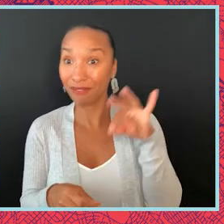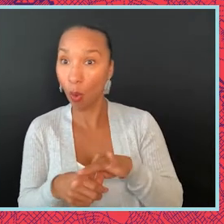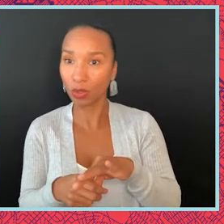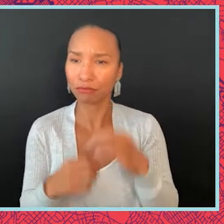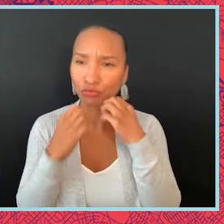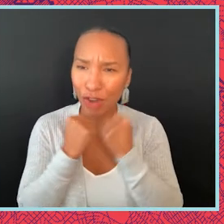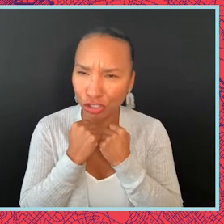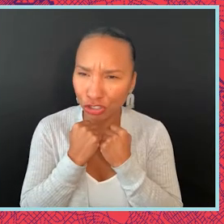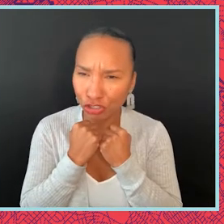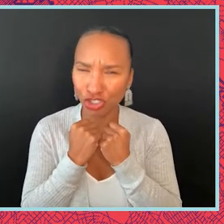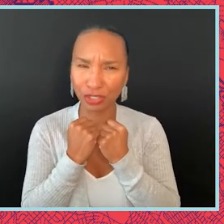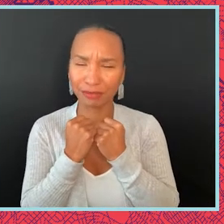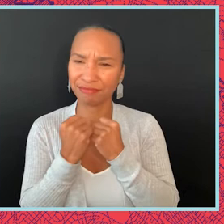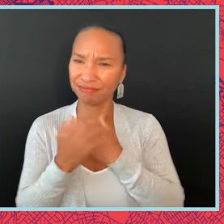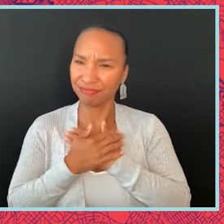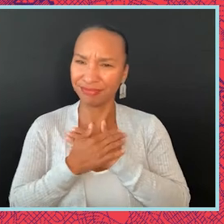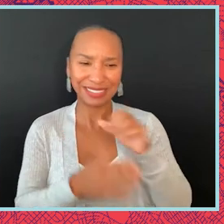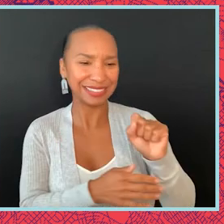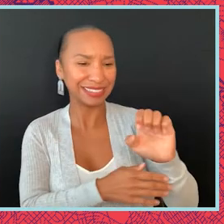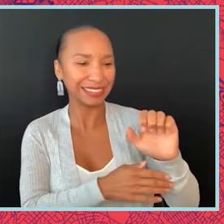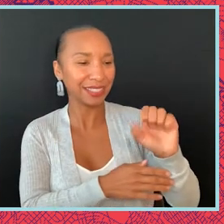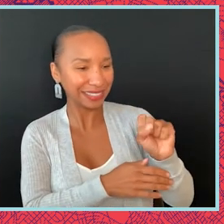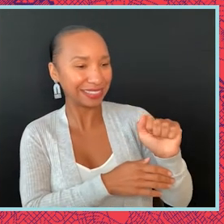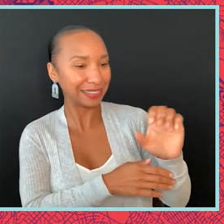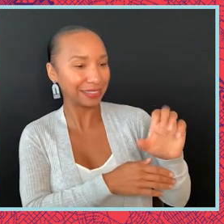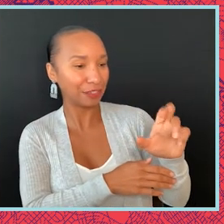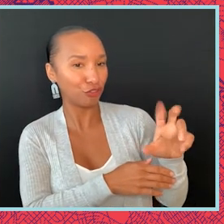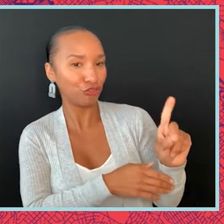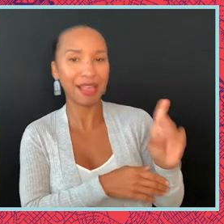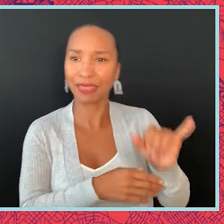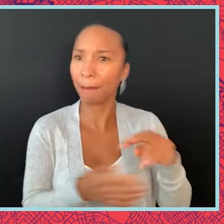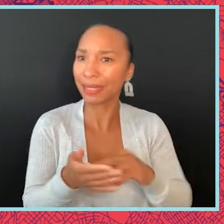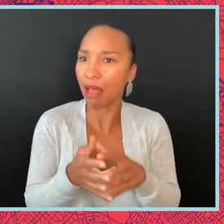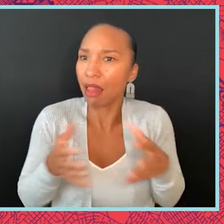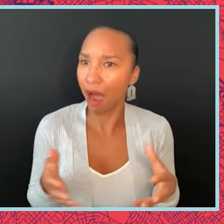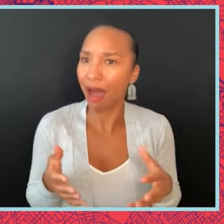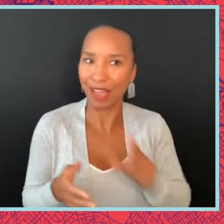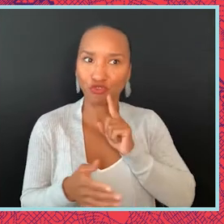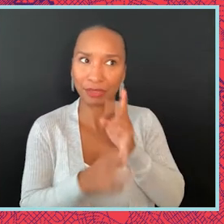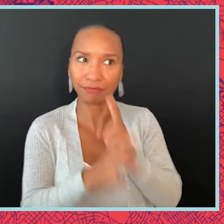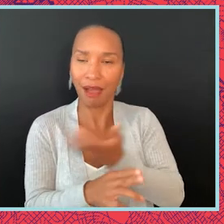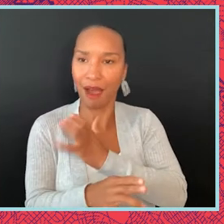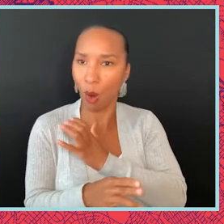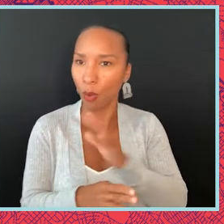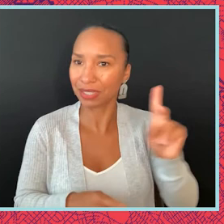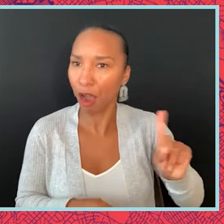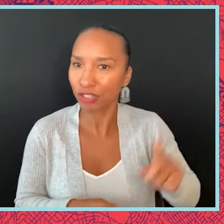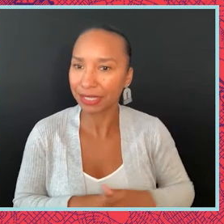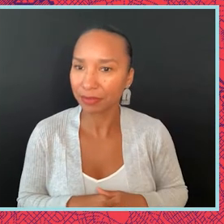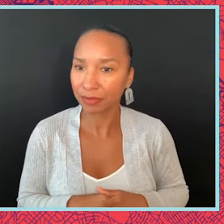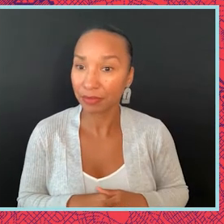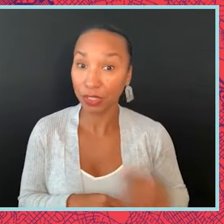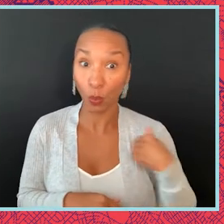our vote is precious, it's almost sacred. And that means a lot, and that holds true to what our democracy is. And I'm gonna just put